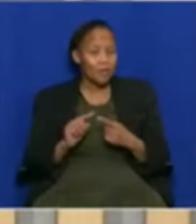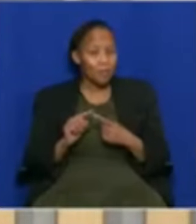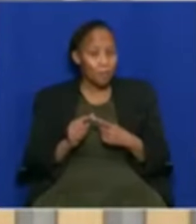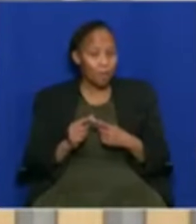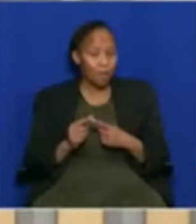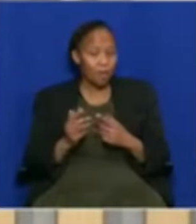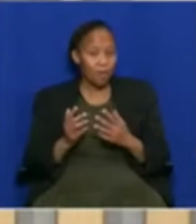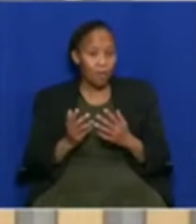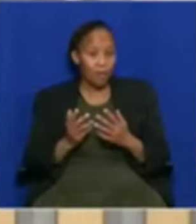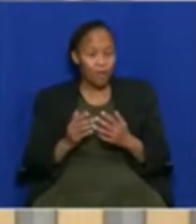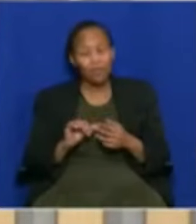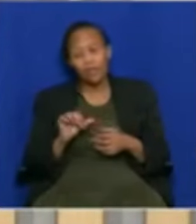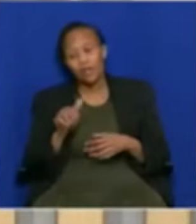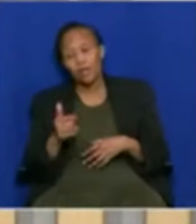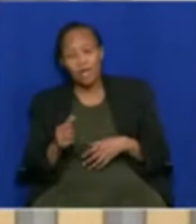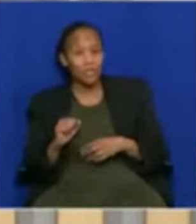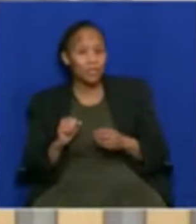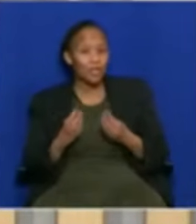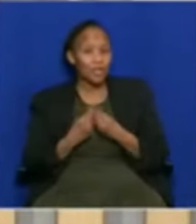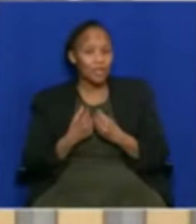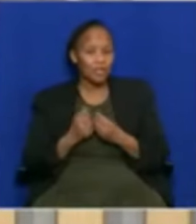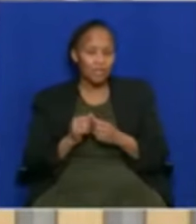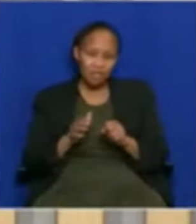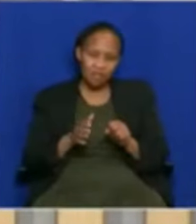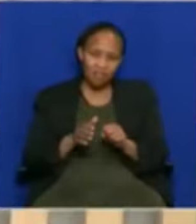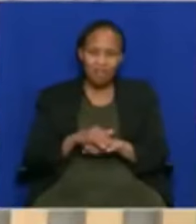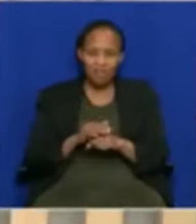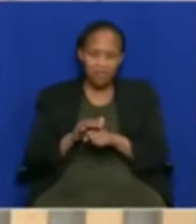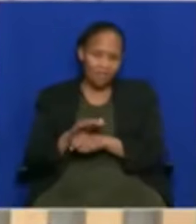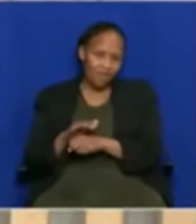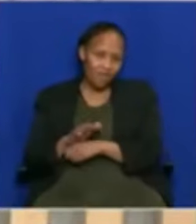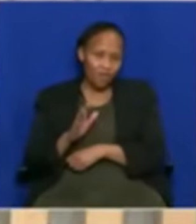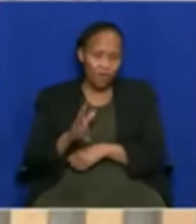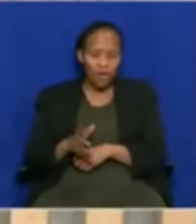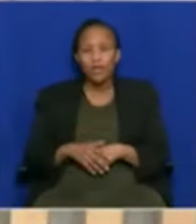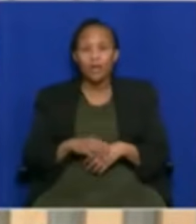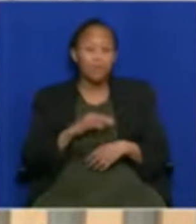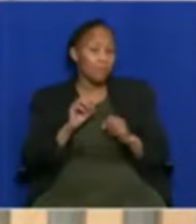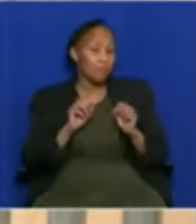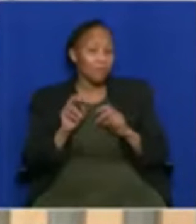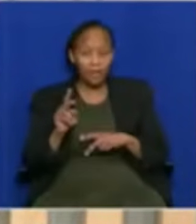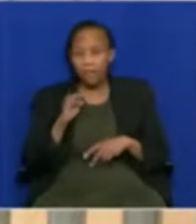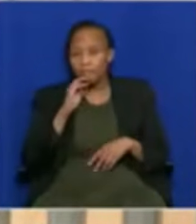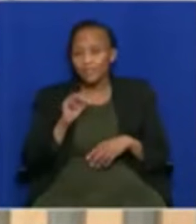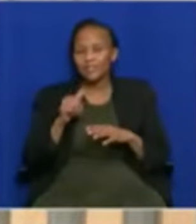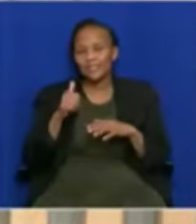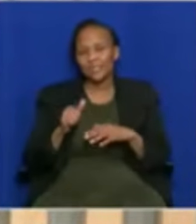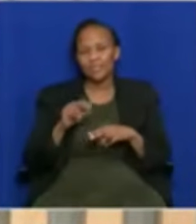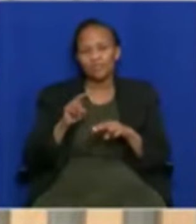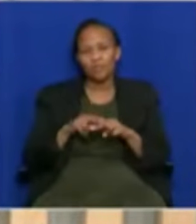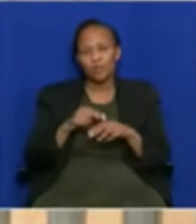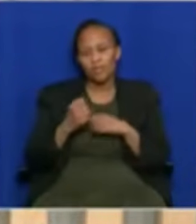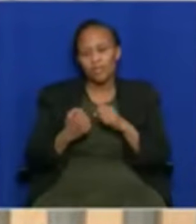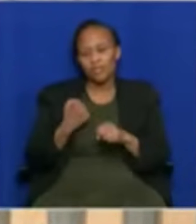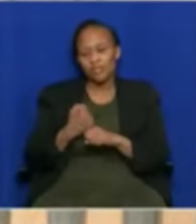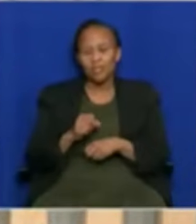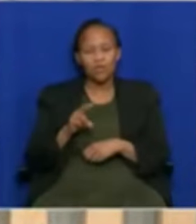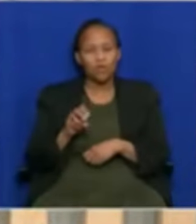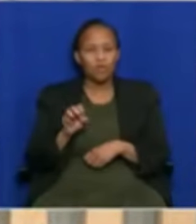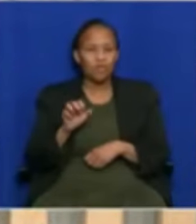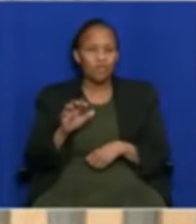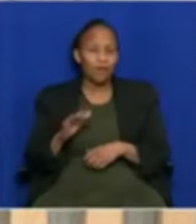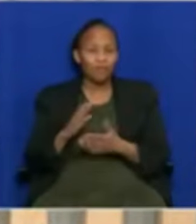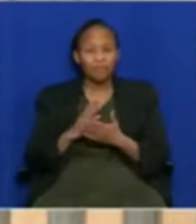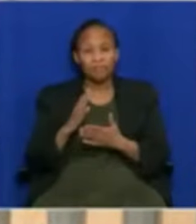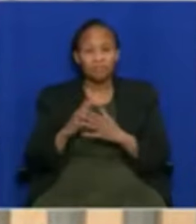Okay. But then that would mean by the 6th of February 2025, some or other investigation was